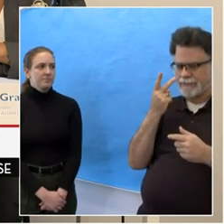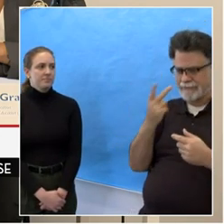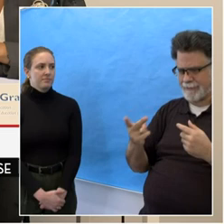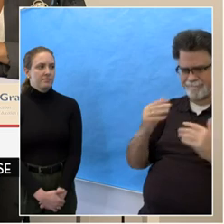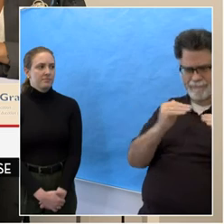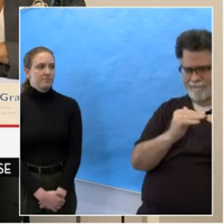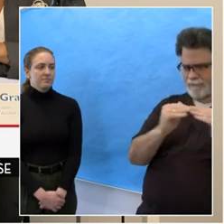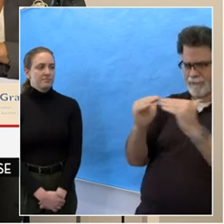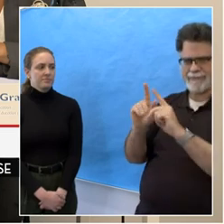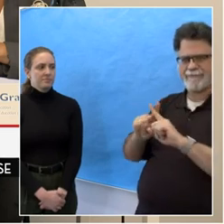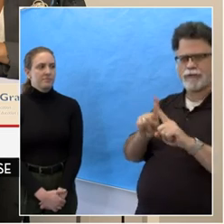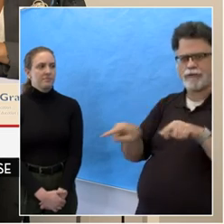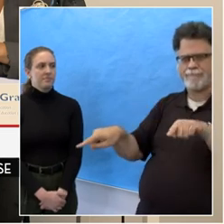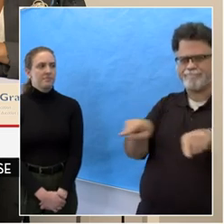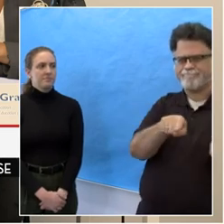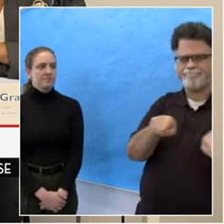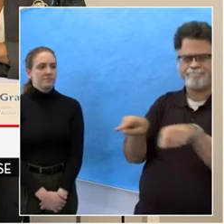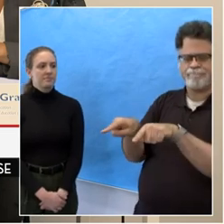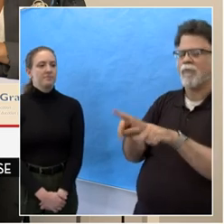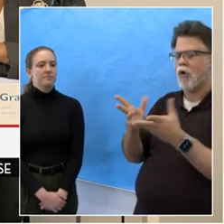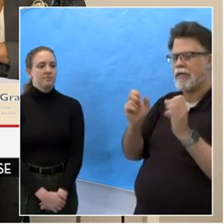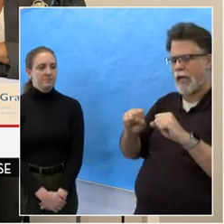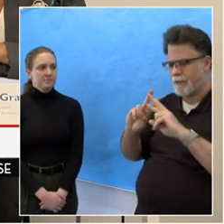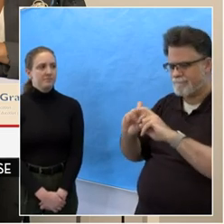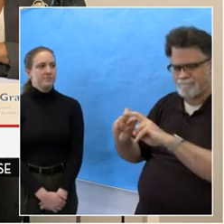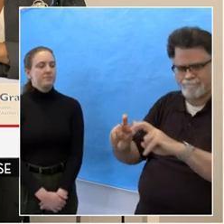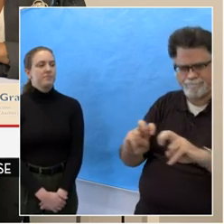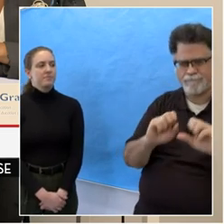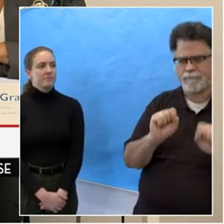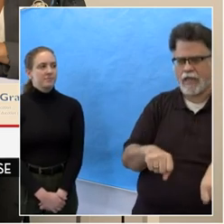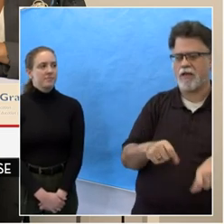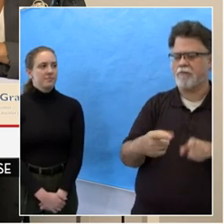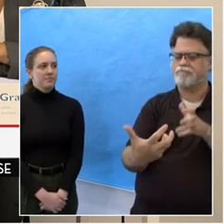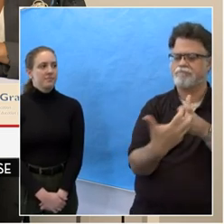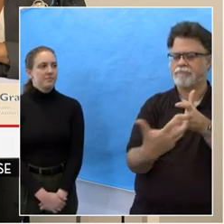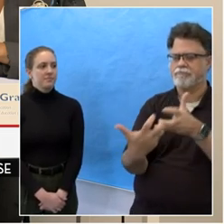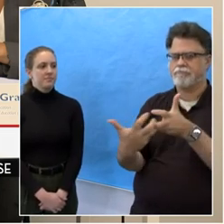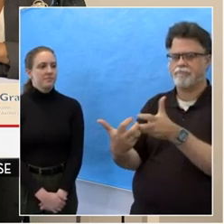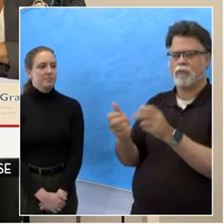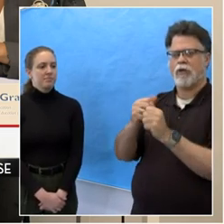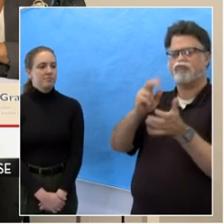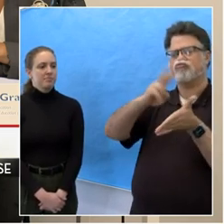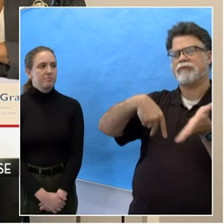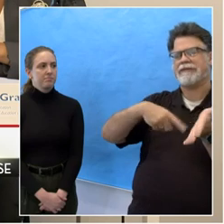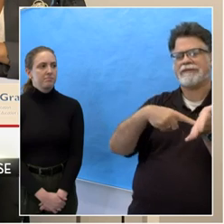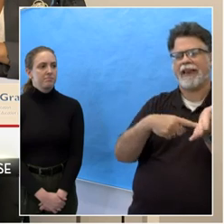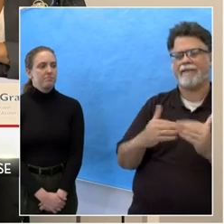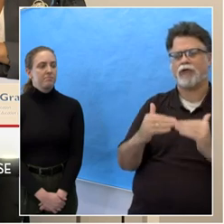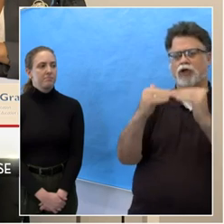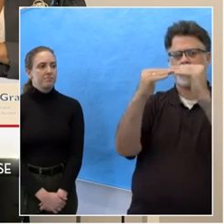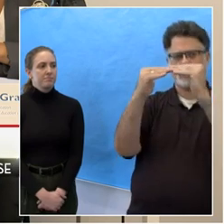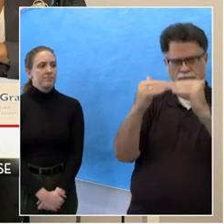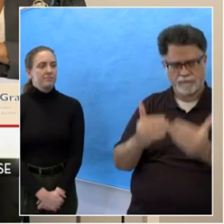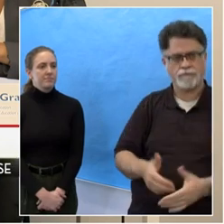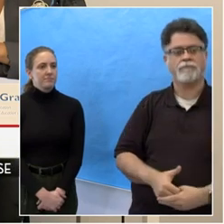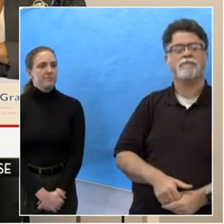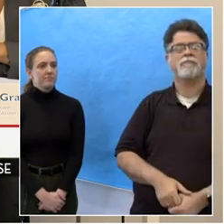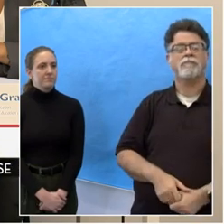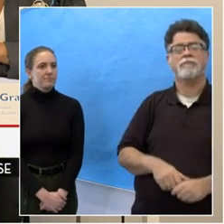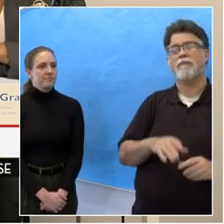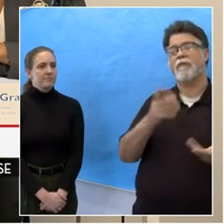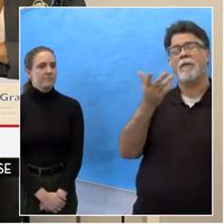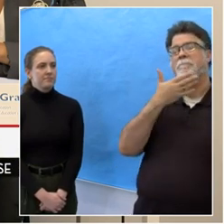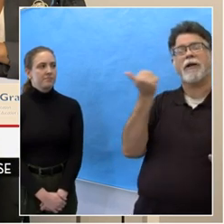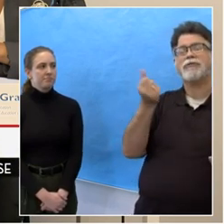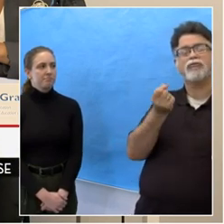ensure that there is a deep understanding of how to respond in those scenarios where you have that wide variance. Now,